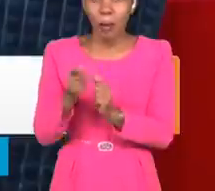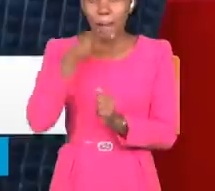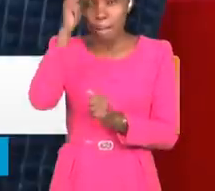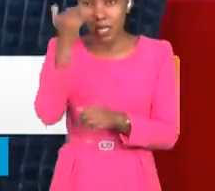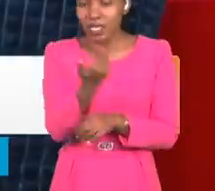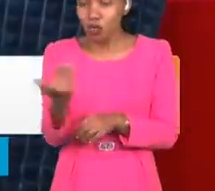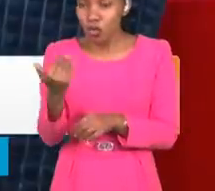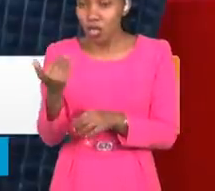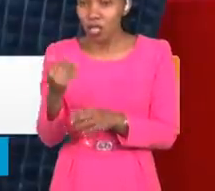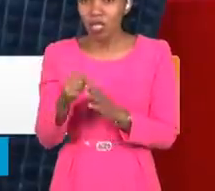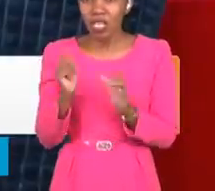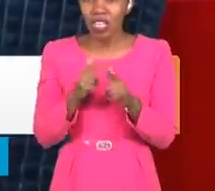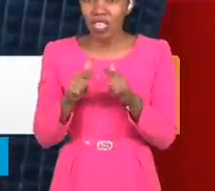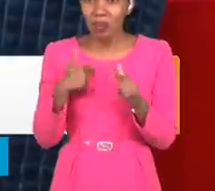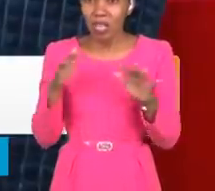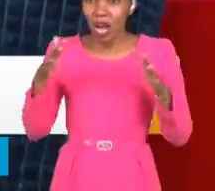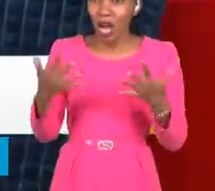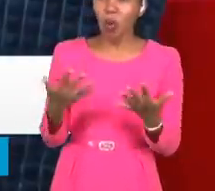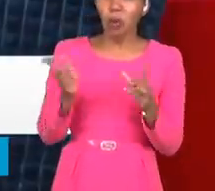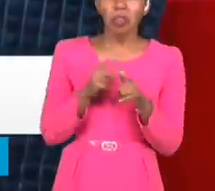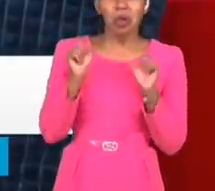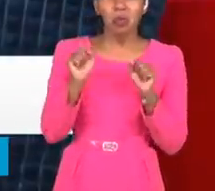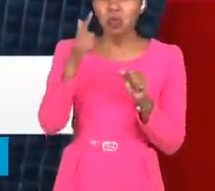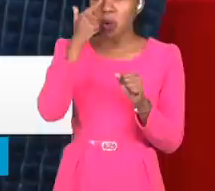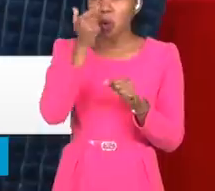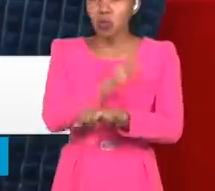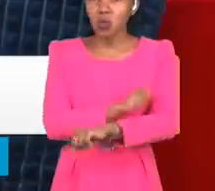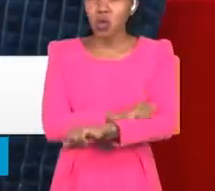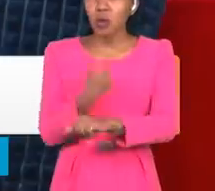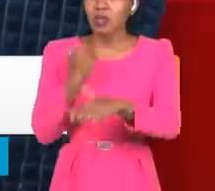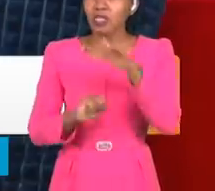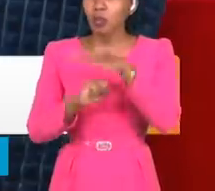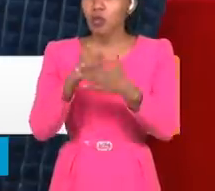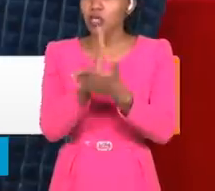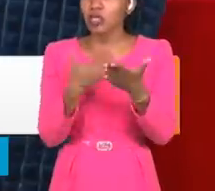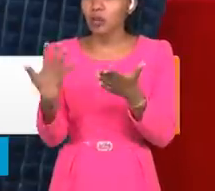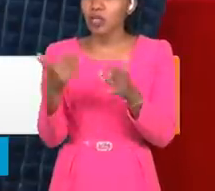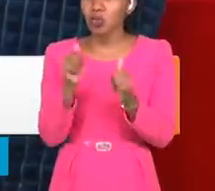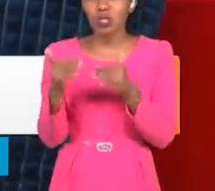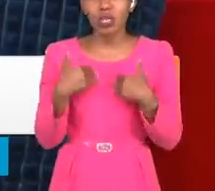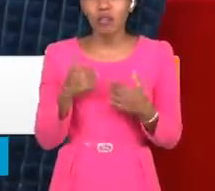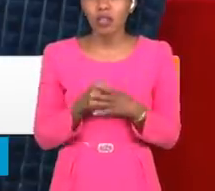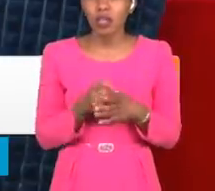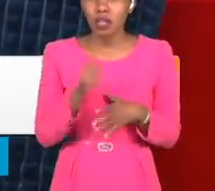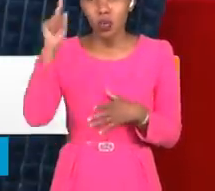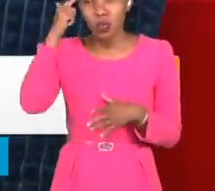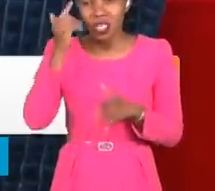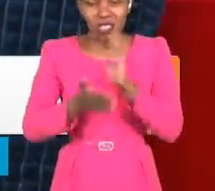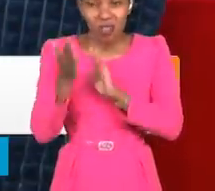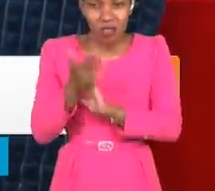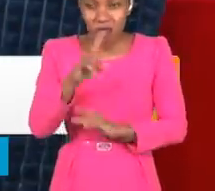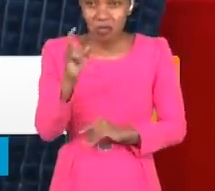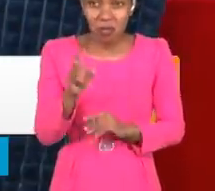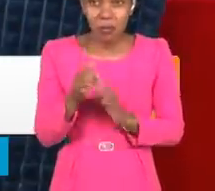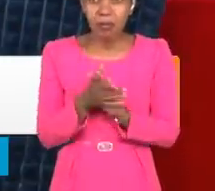okay. How? Then I should do homeschooling. I don't support some of the things they're bringing in. Okay. Do you think it's in a rush? Because now, as